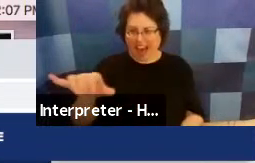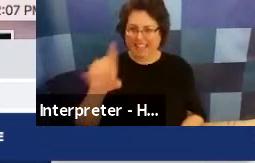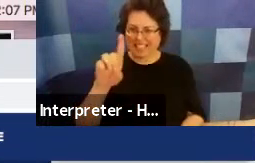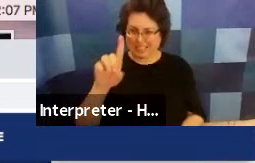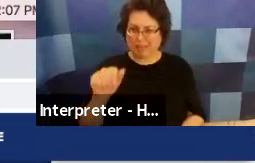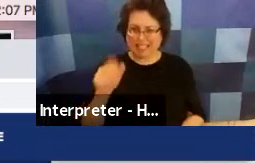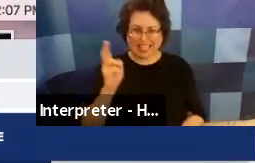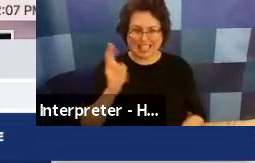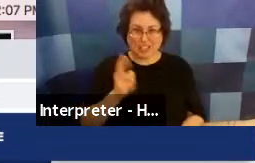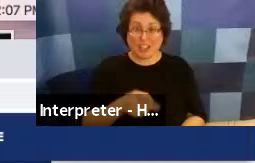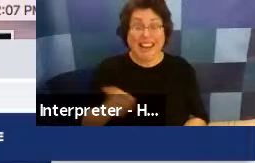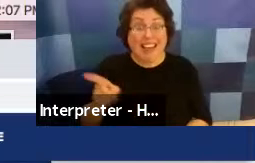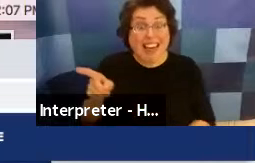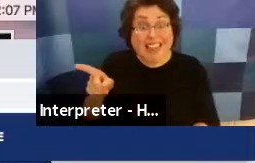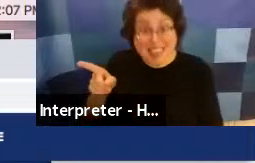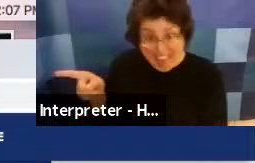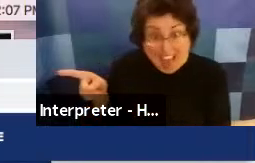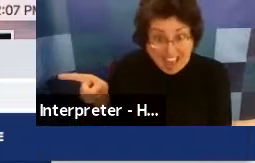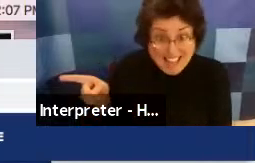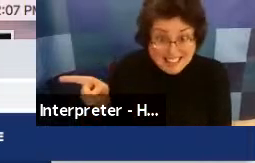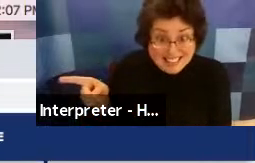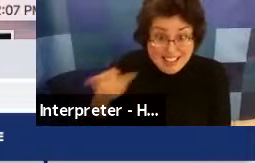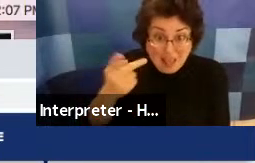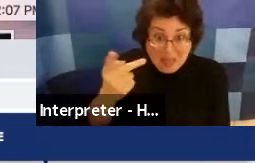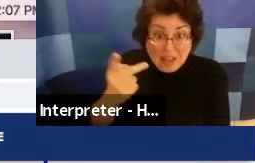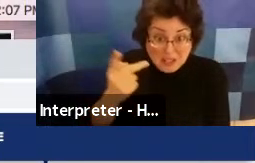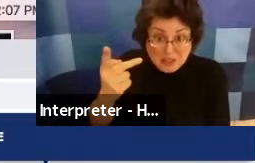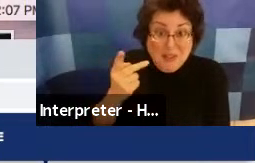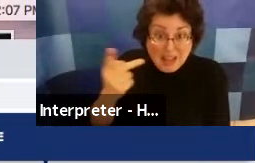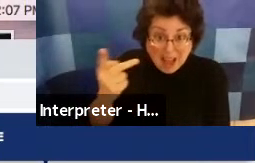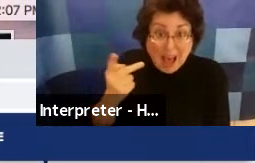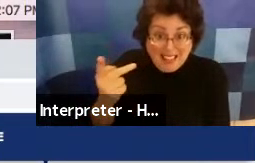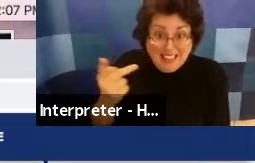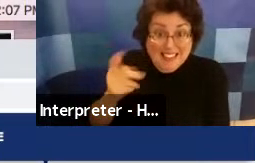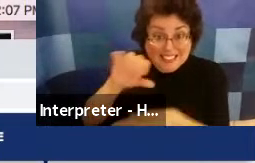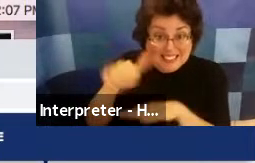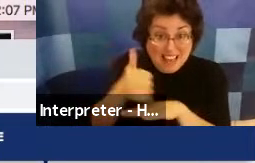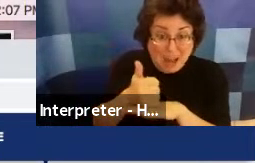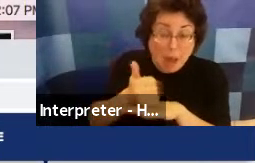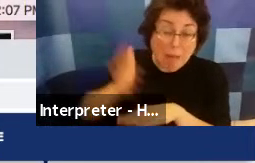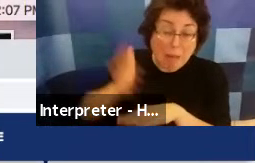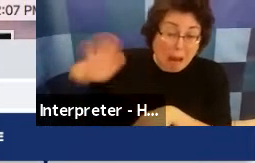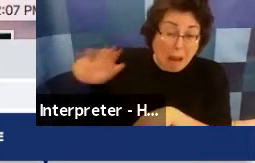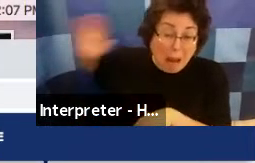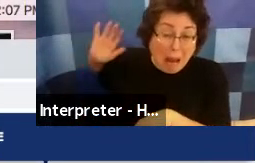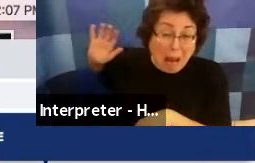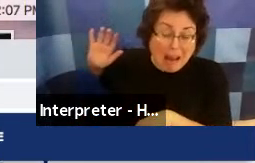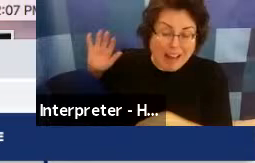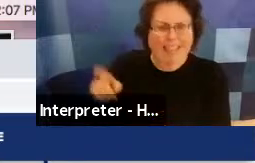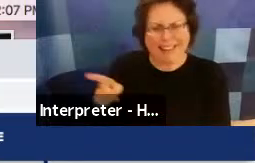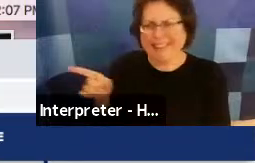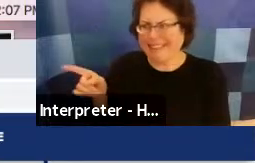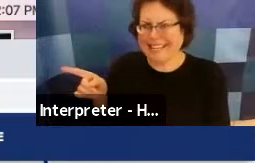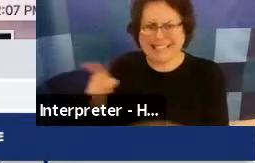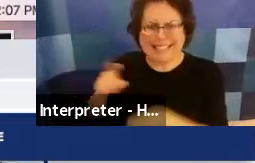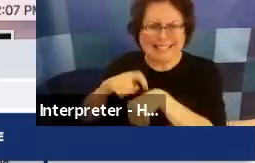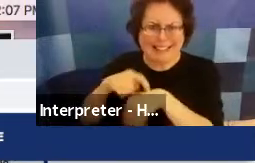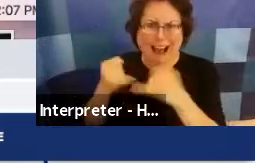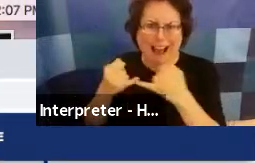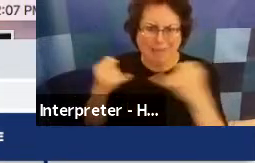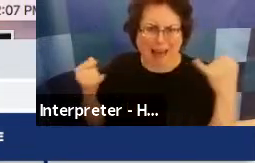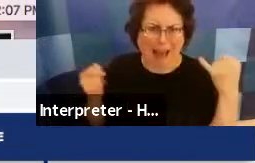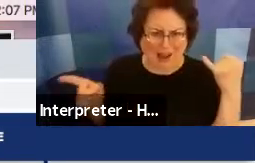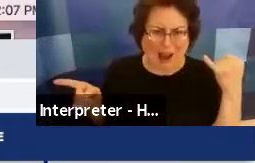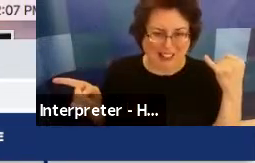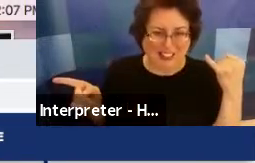that slideshow that we put together many years ago really became the basis of the timeline that's